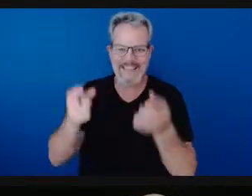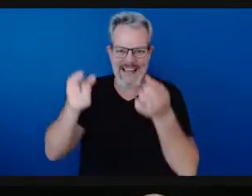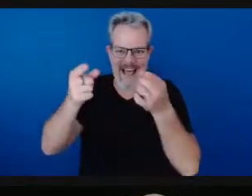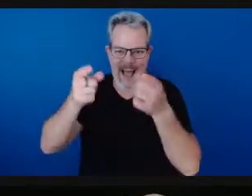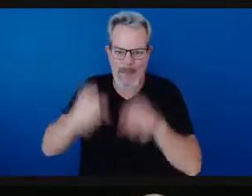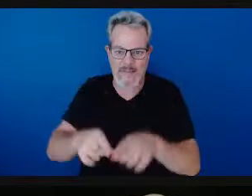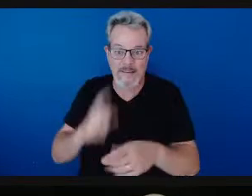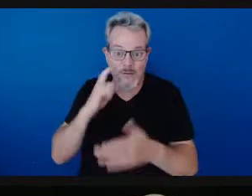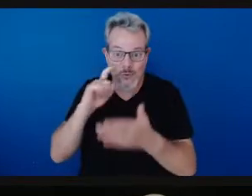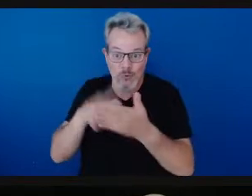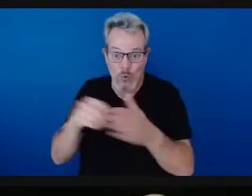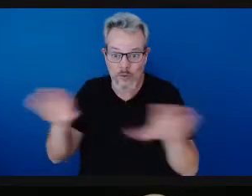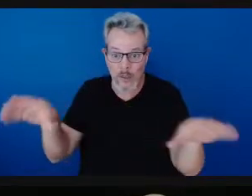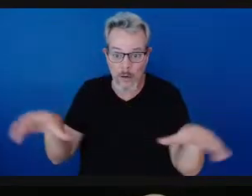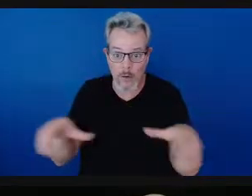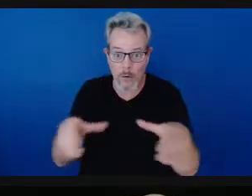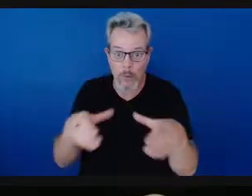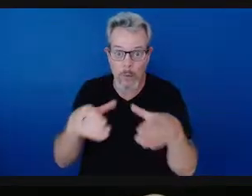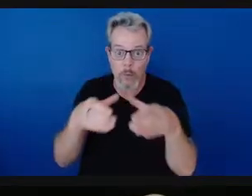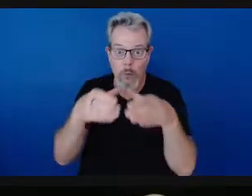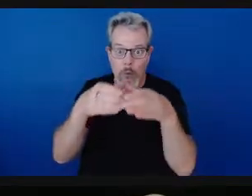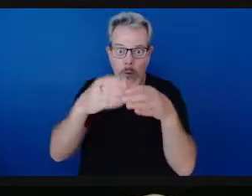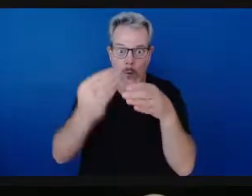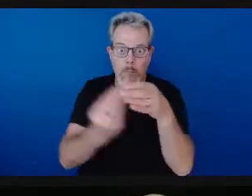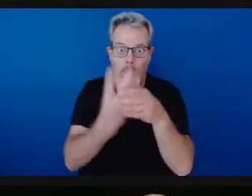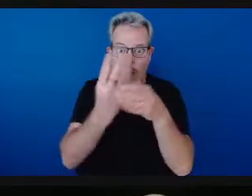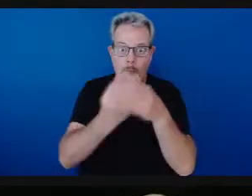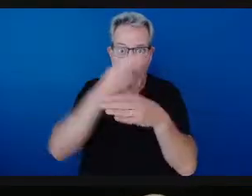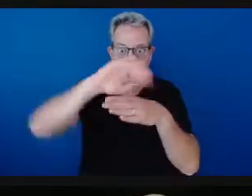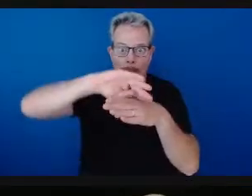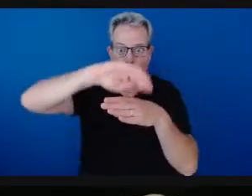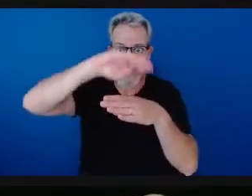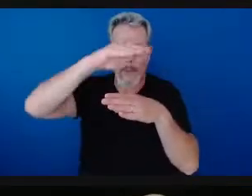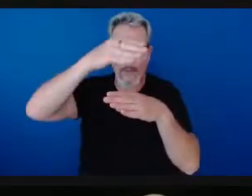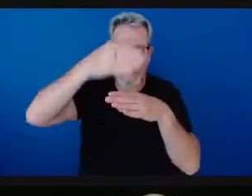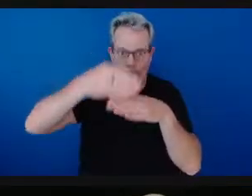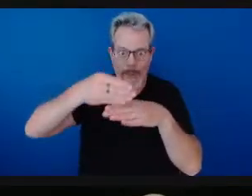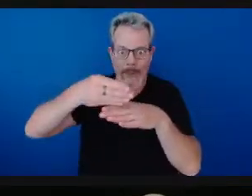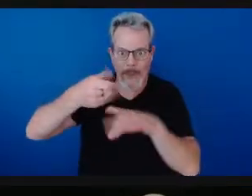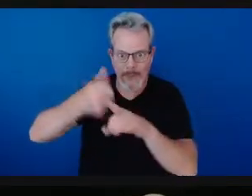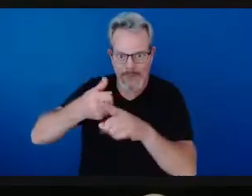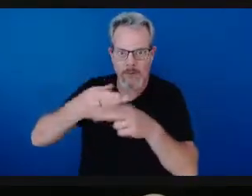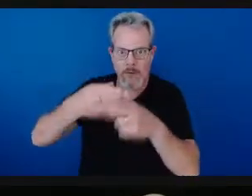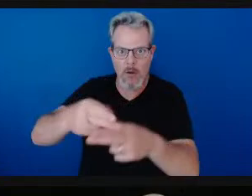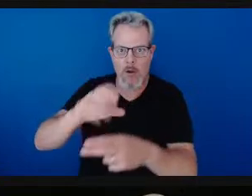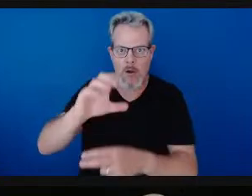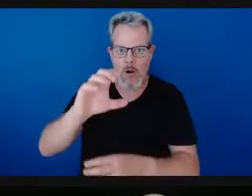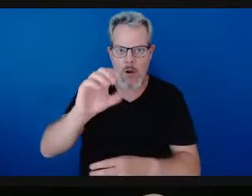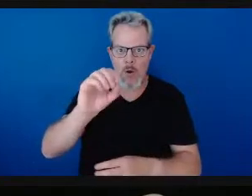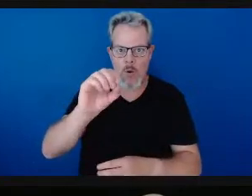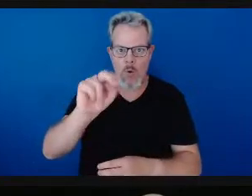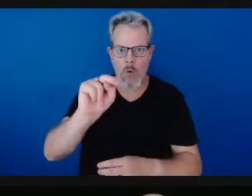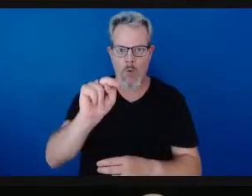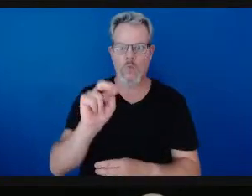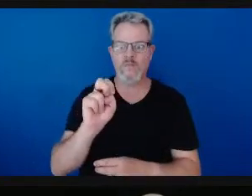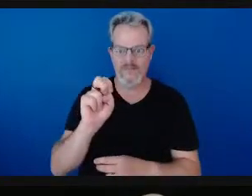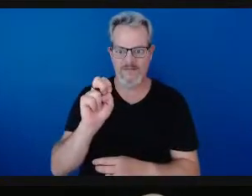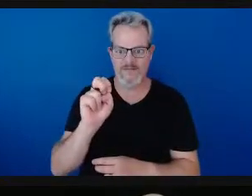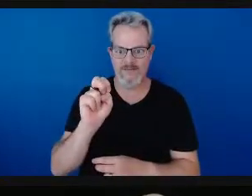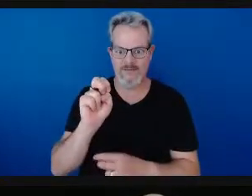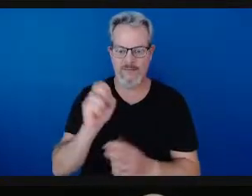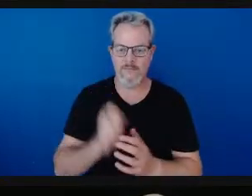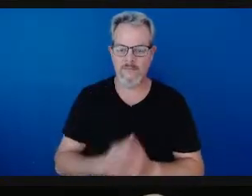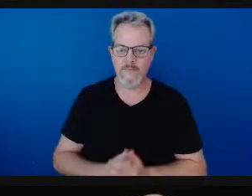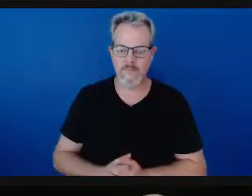actually rising and growing in shape here. Yeah, collapsing as well. And now it's looped back around here to the beginning. So we'll let it play all the way through.